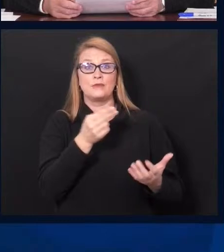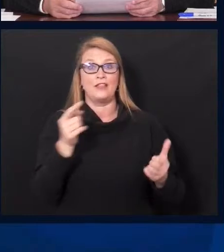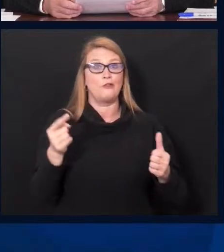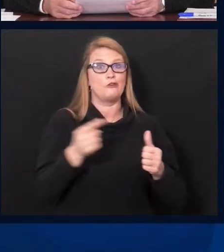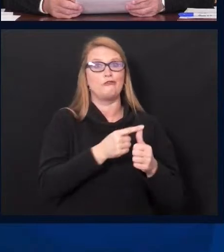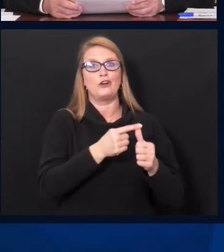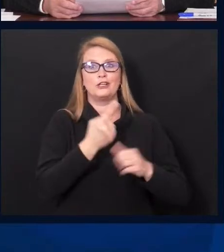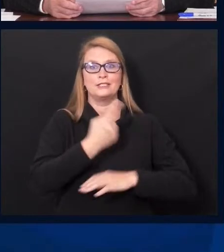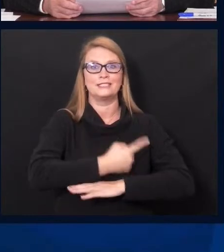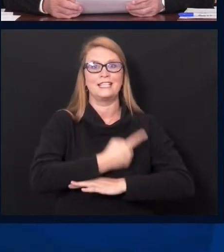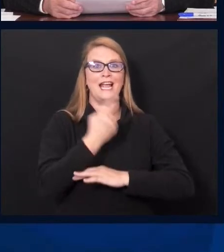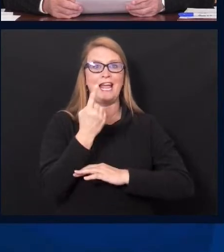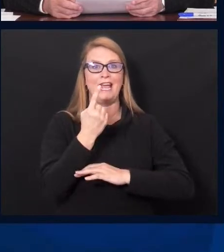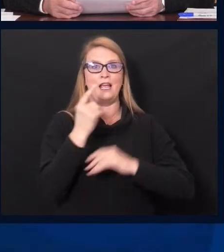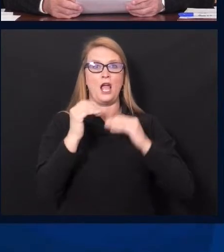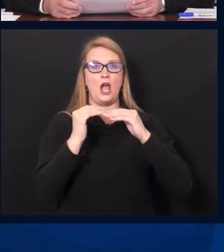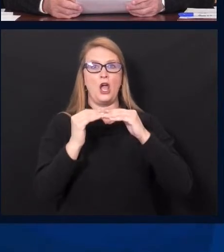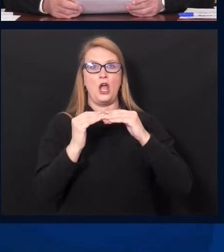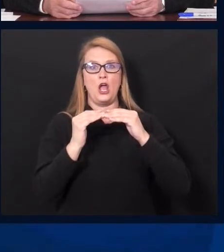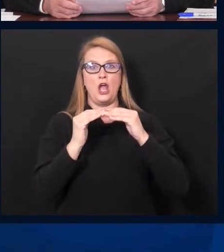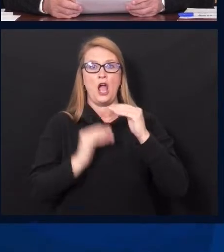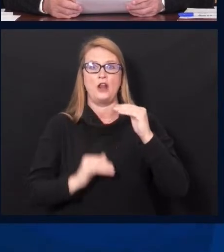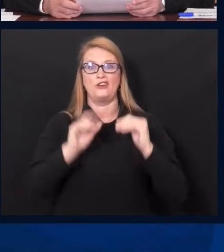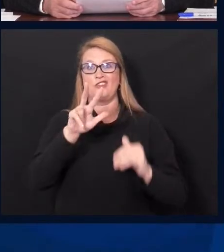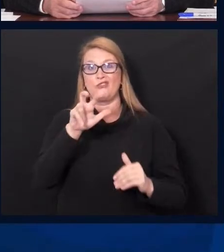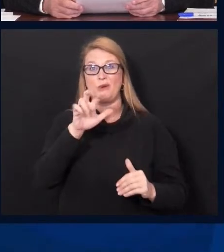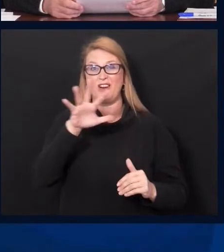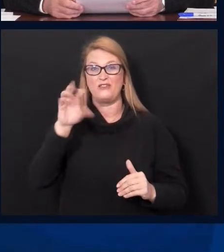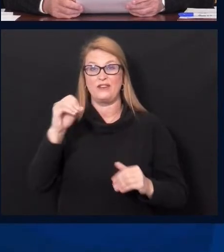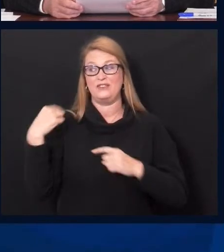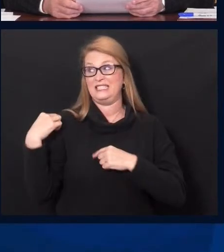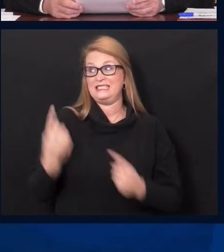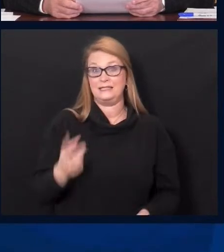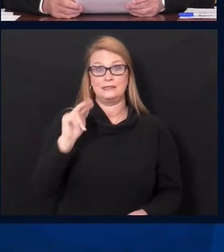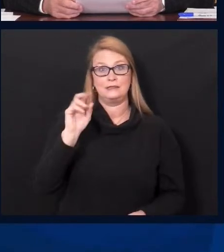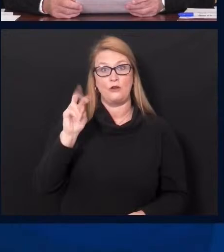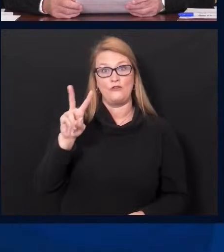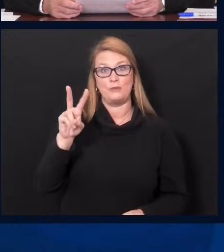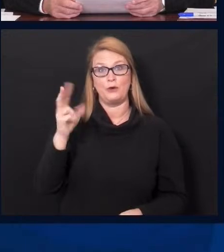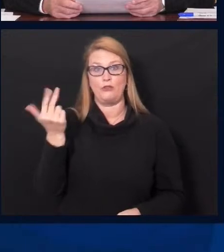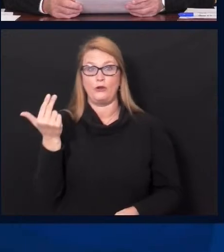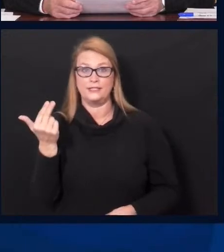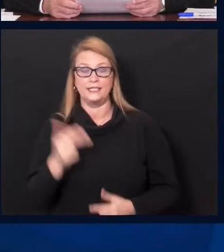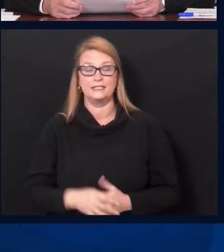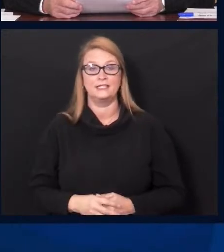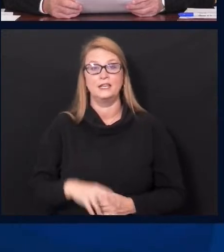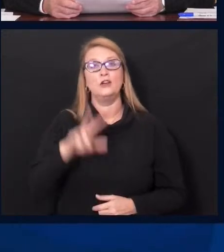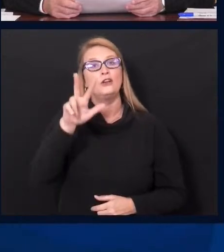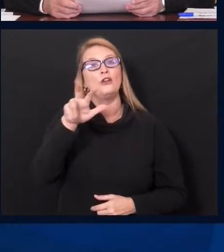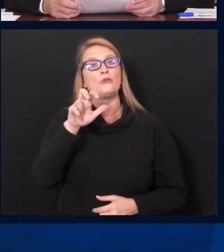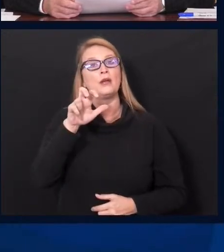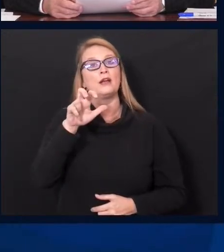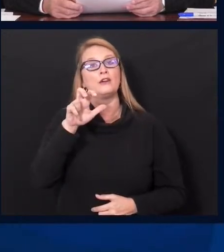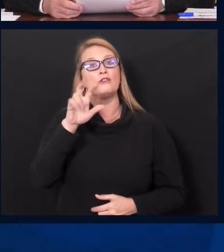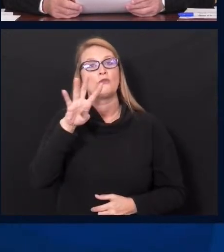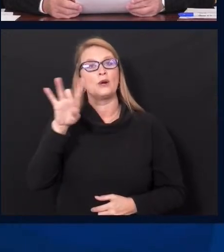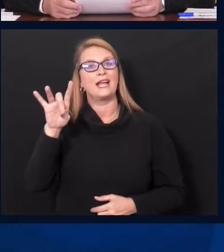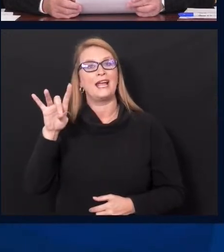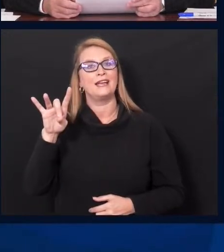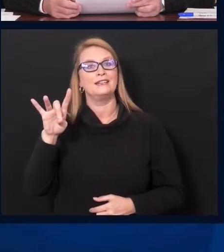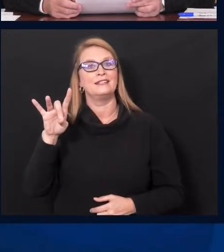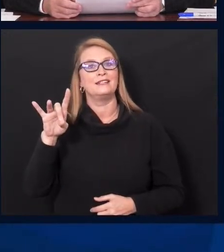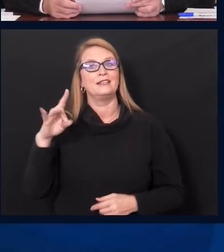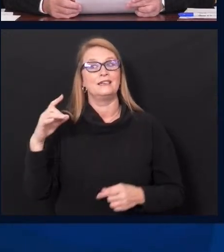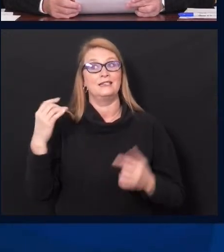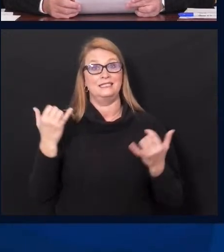been under 350 since November the 13th. We have 348 hospitalized. It's the first